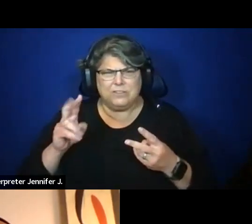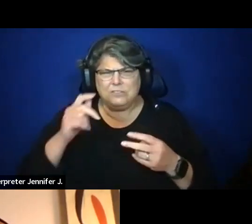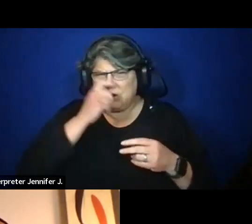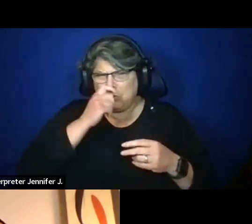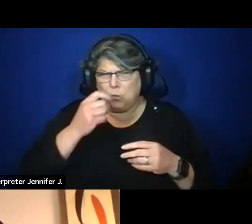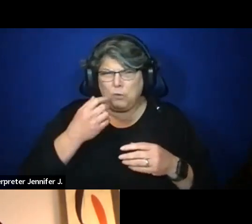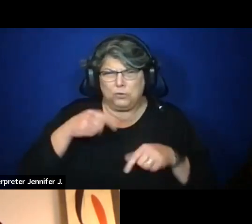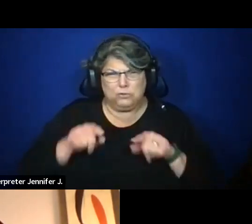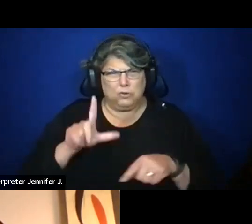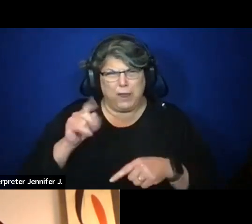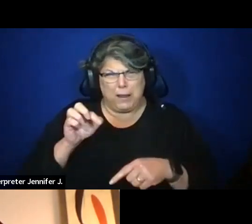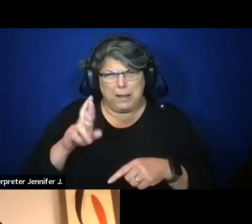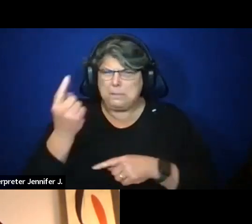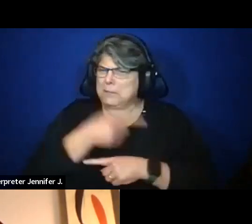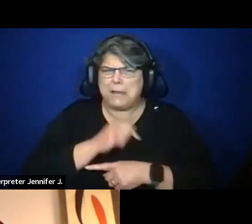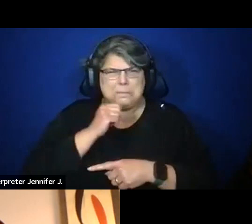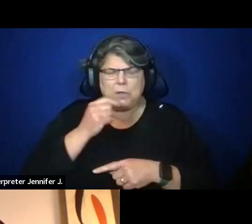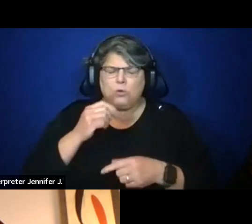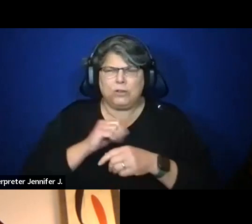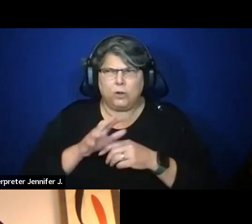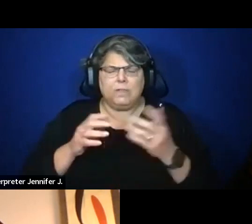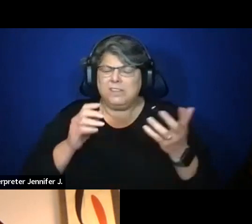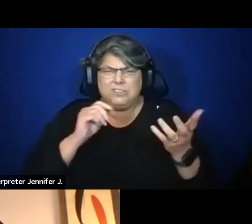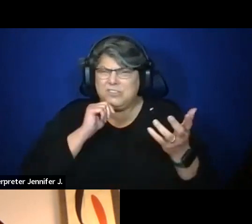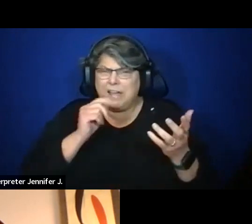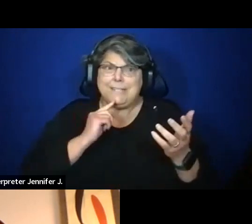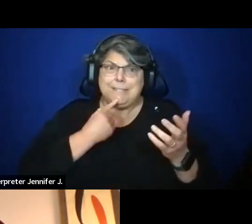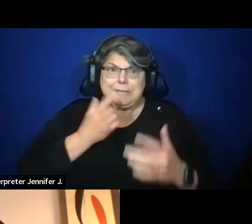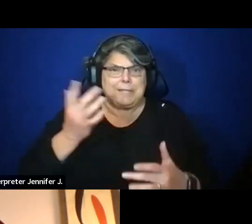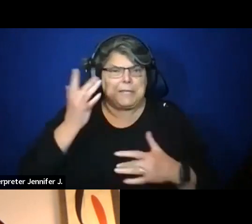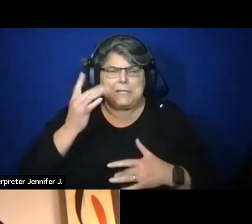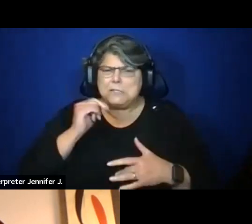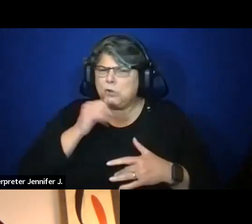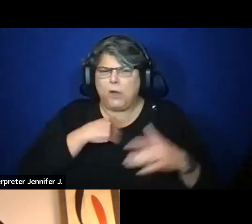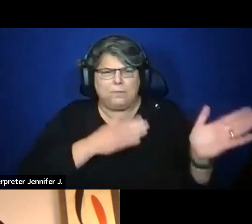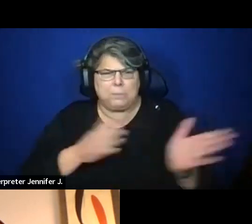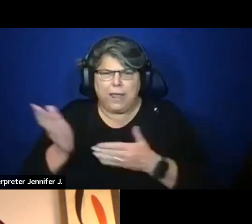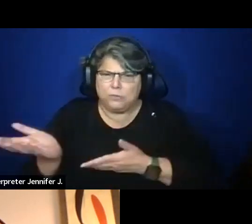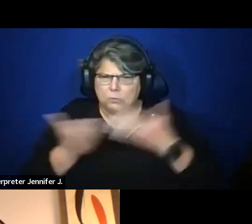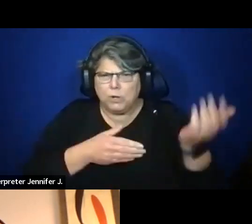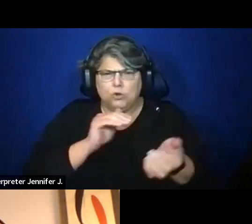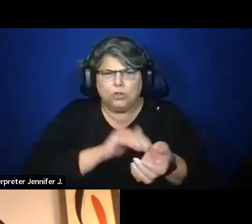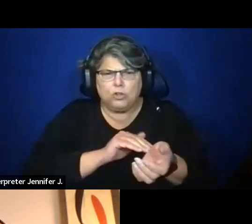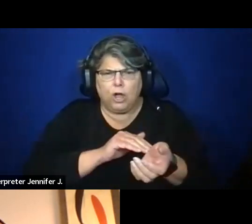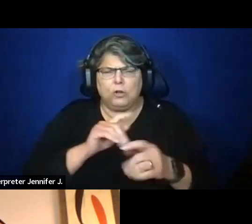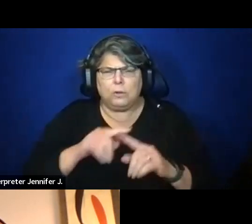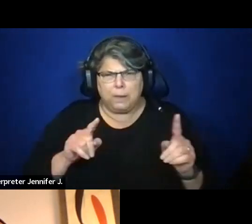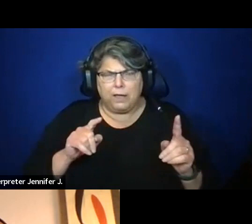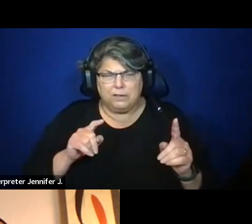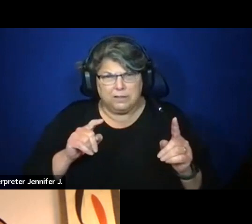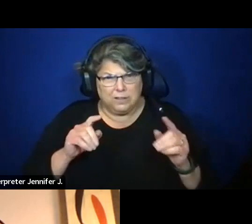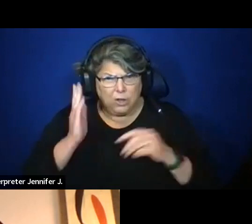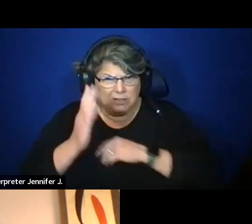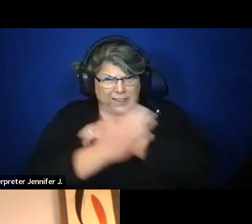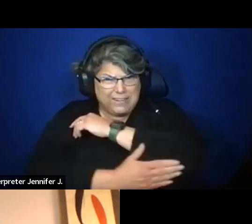she has. She isn't seriously ill, so I have no plans to take her to see her pediatrician. However, she asks, does the